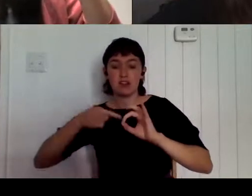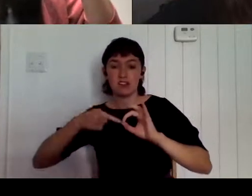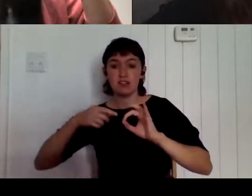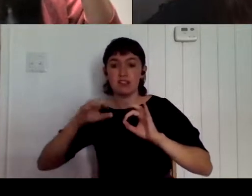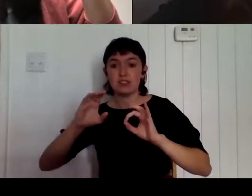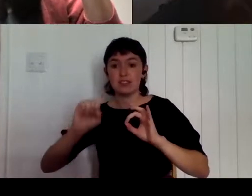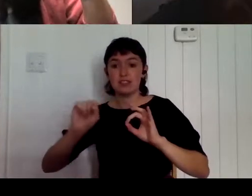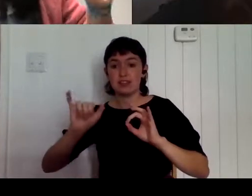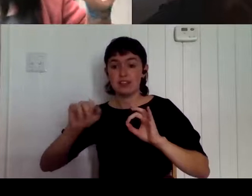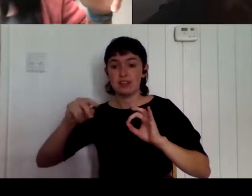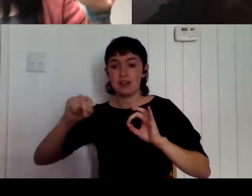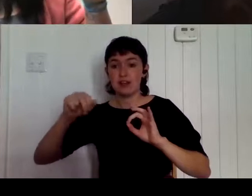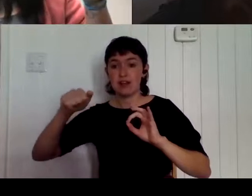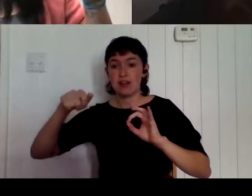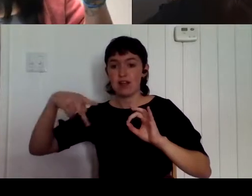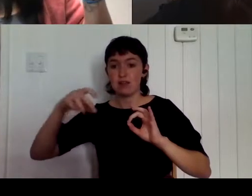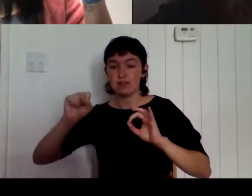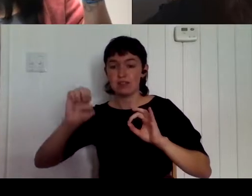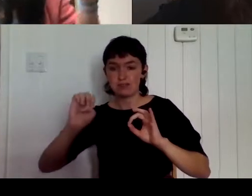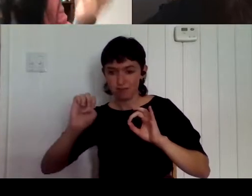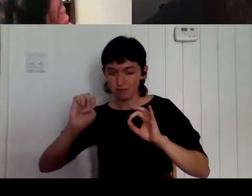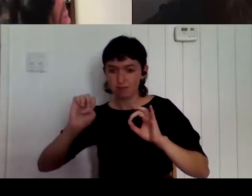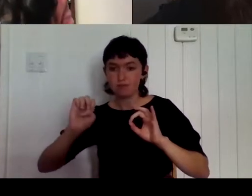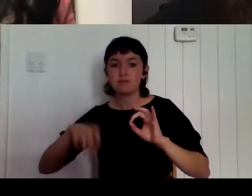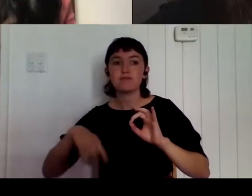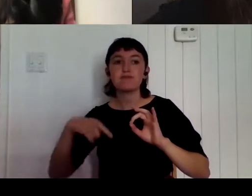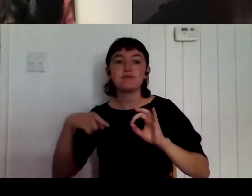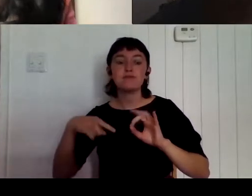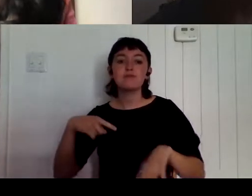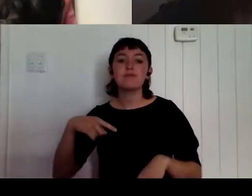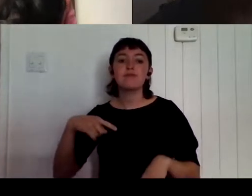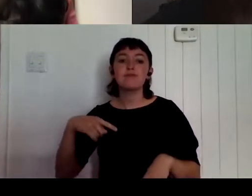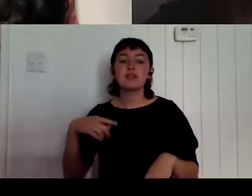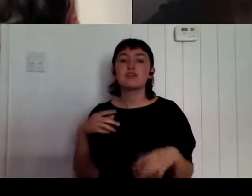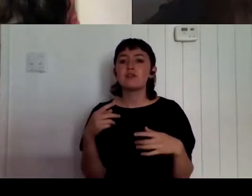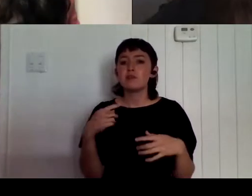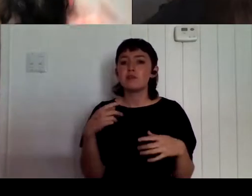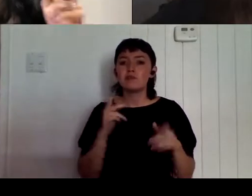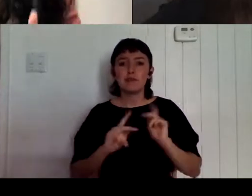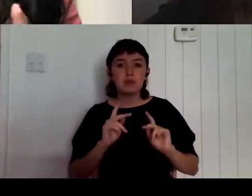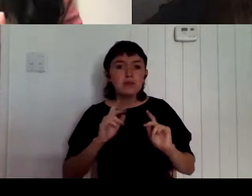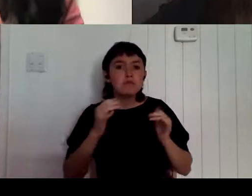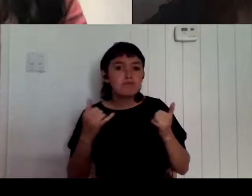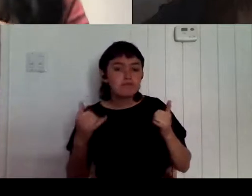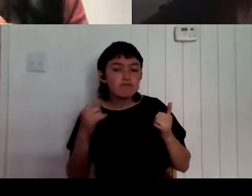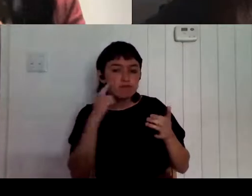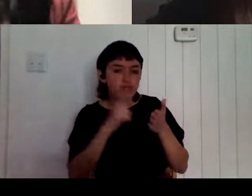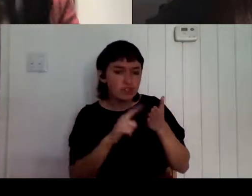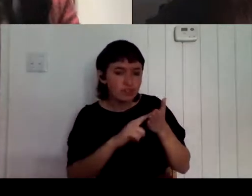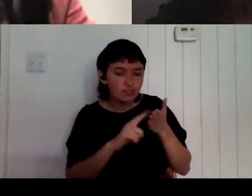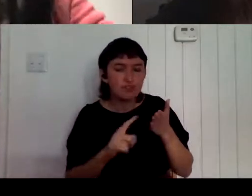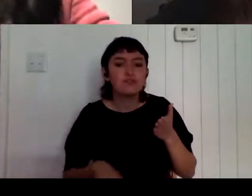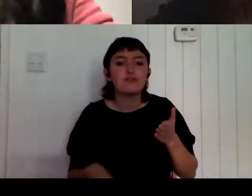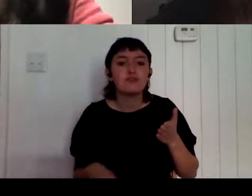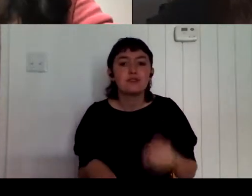they have signaling patterns that people are currently trying to understand. Um, and so there's a preprint of a